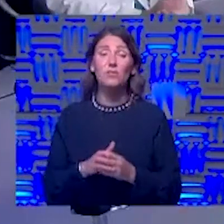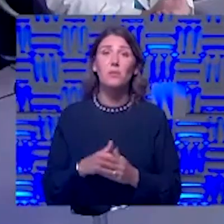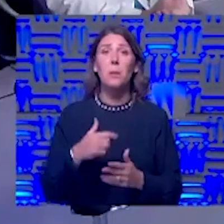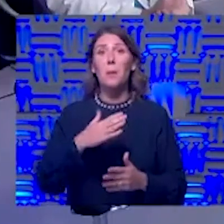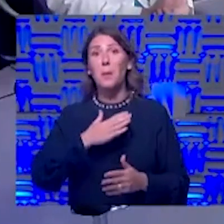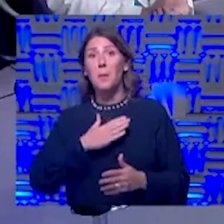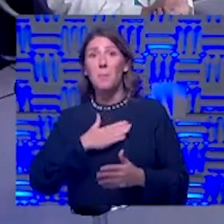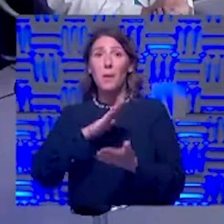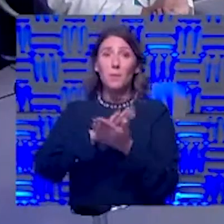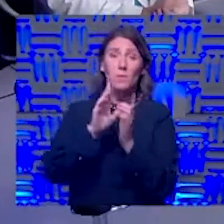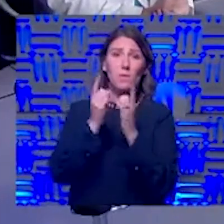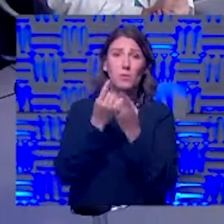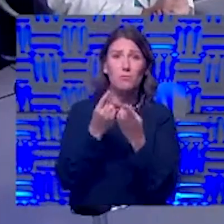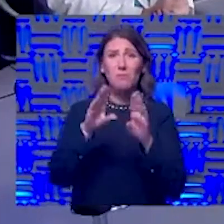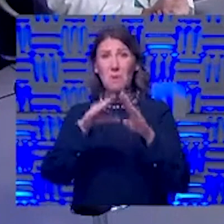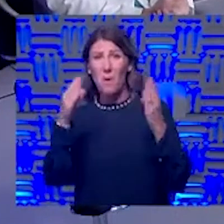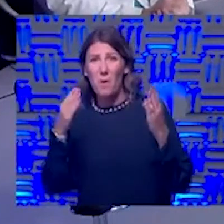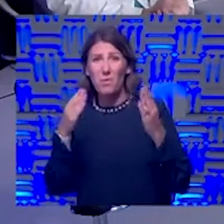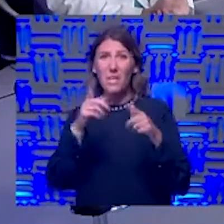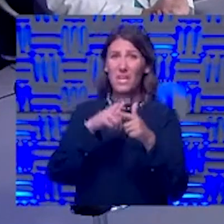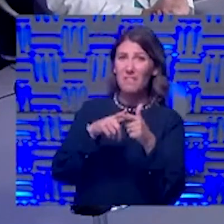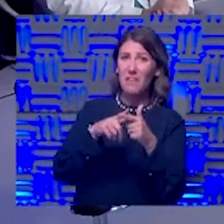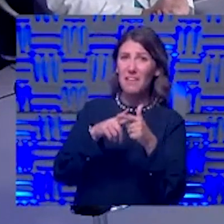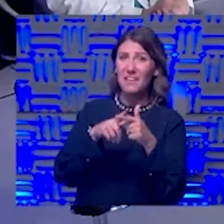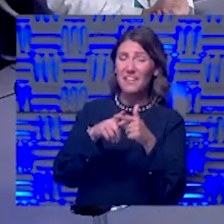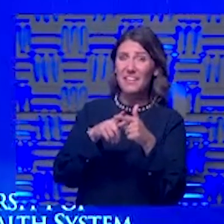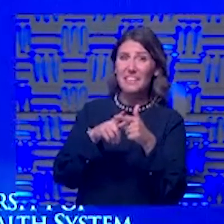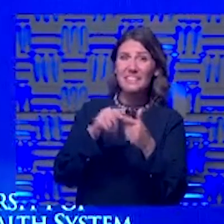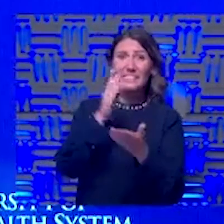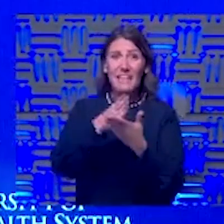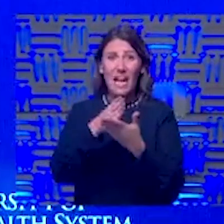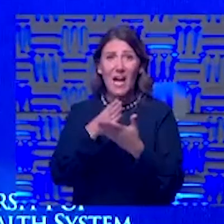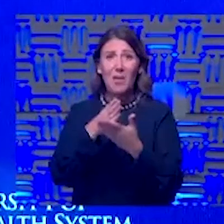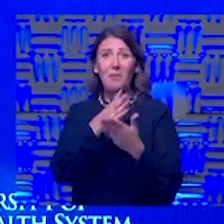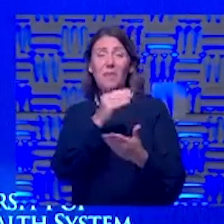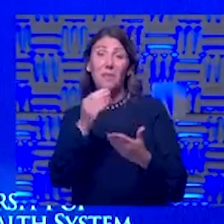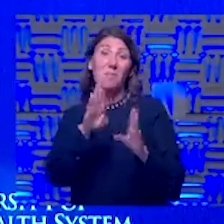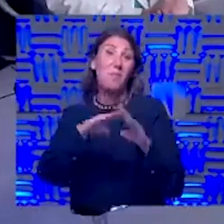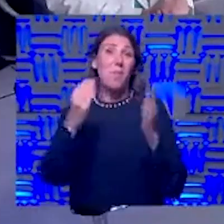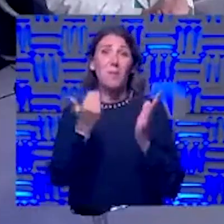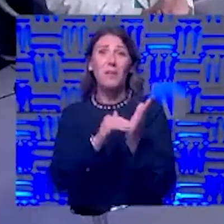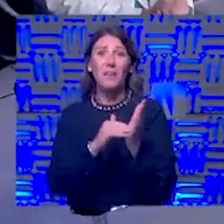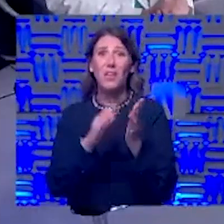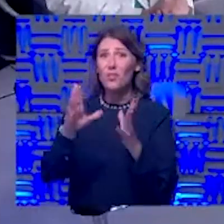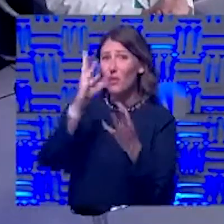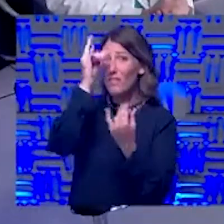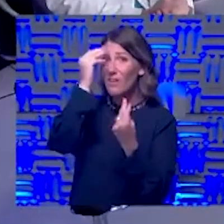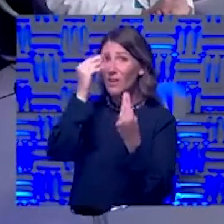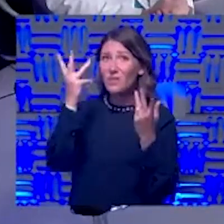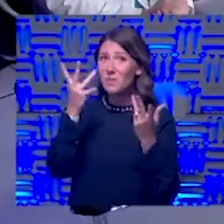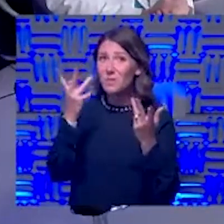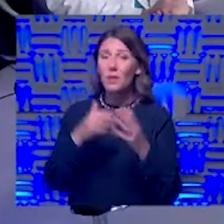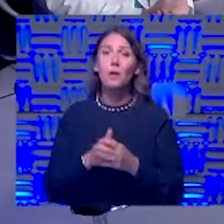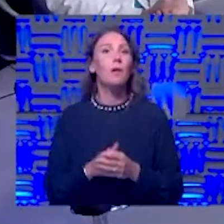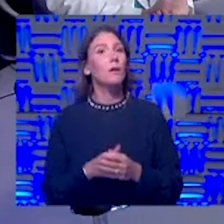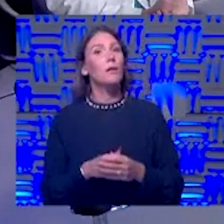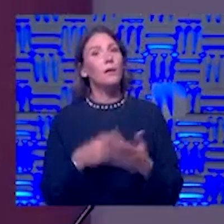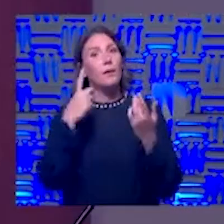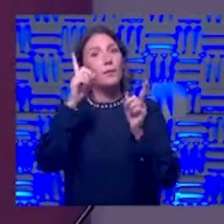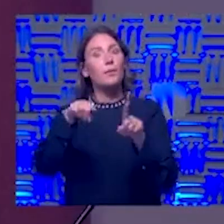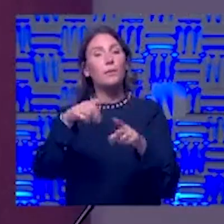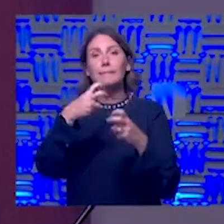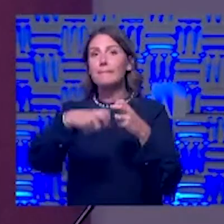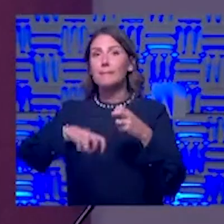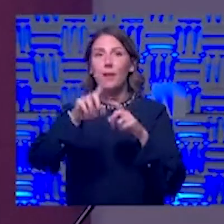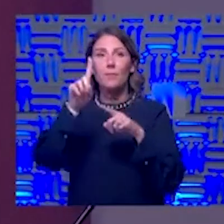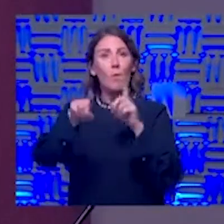then a lot of people are thinking, yeah, they'll probably open and then pull back again. What are your guys' thoughts? I agree with that. It's a really hard question. I think there are